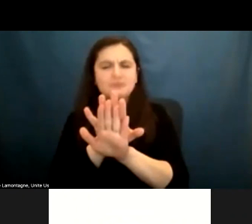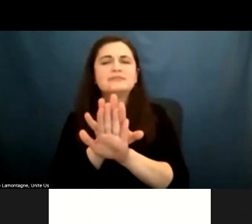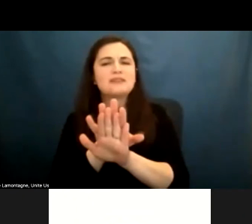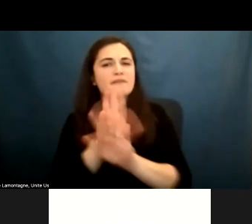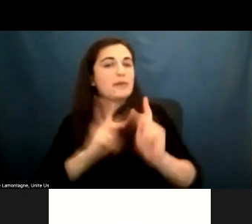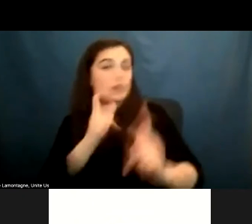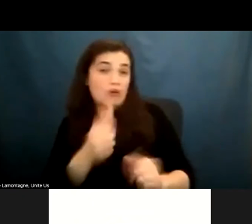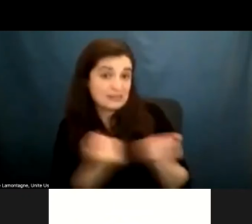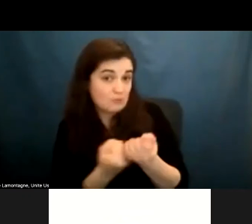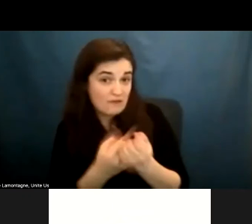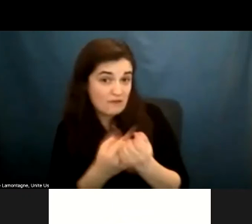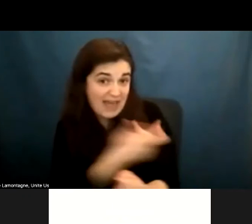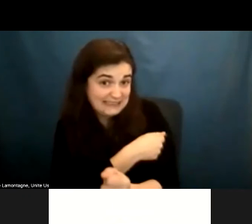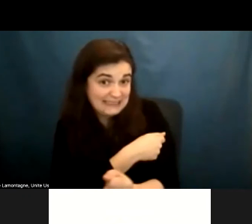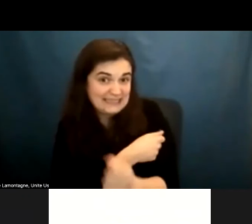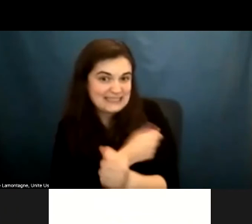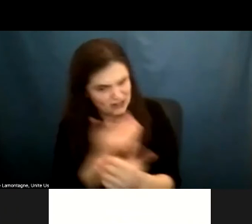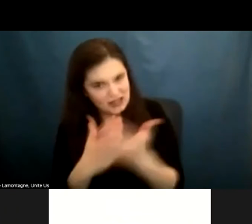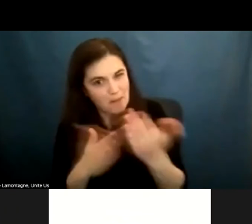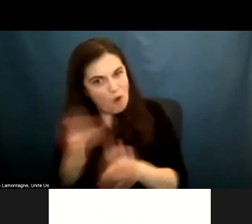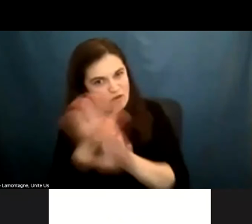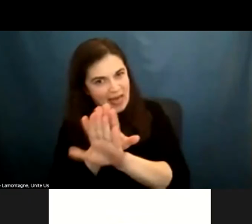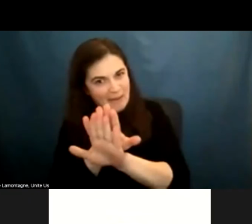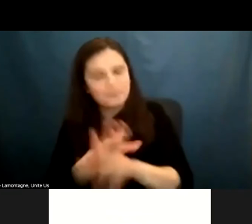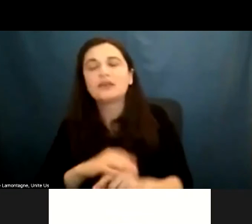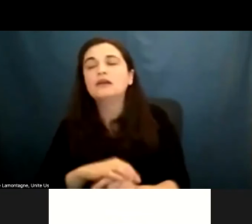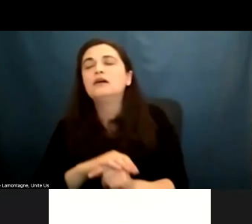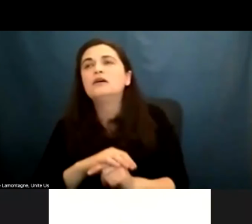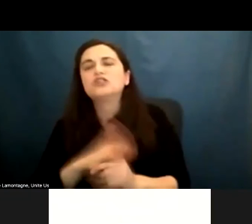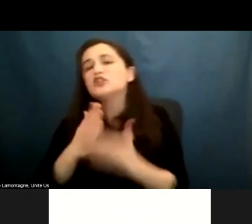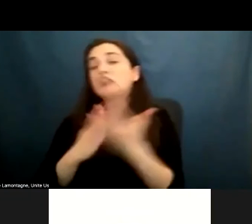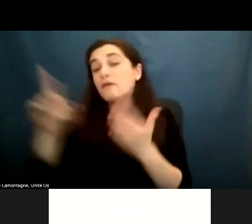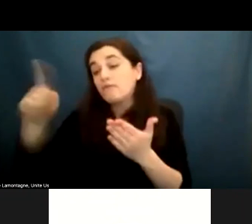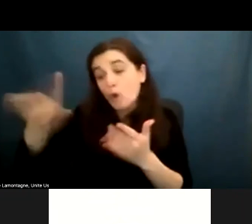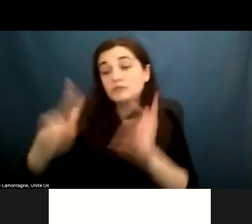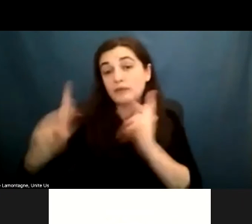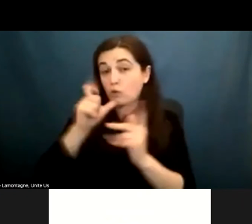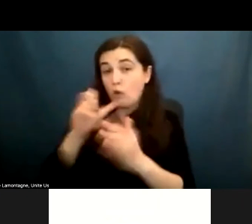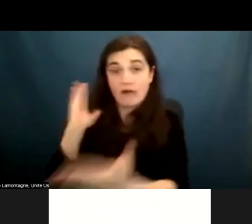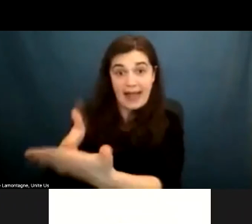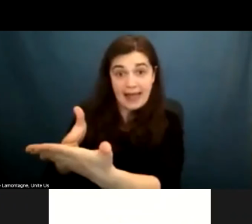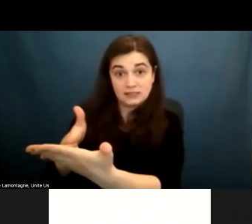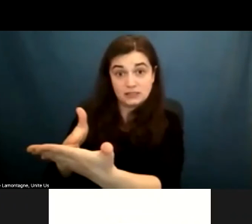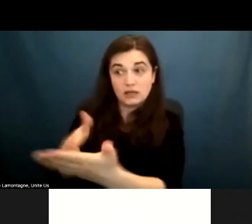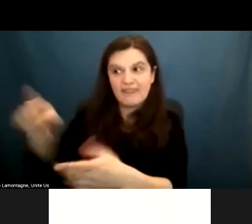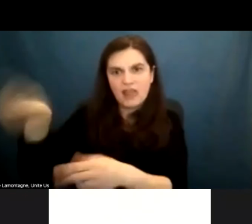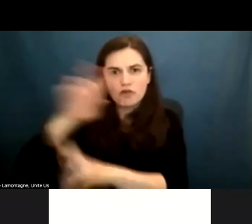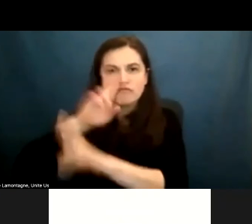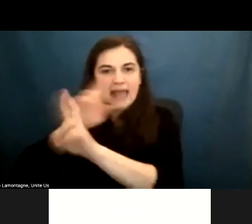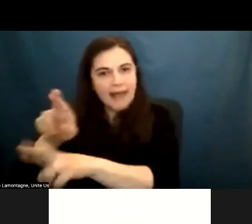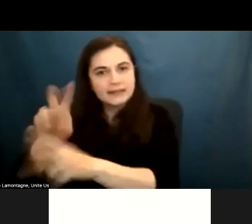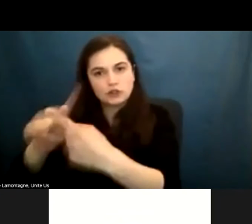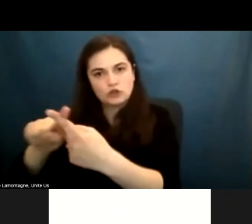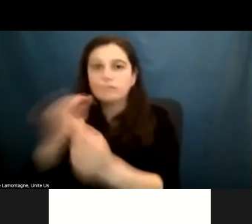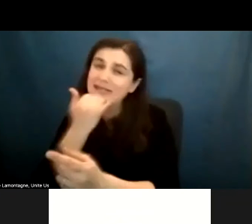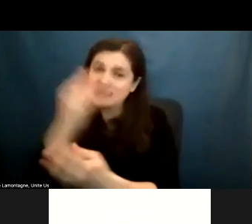vaccines. And you talked about for some of those folks, they're reacting to misinformation,